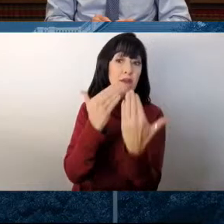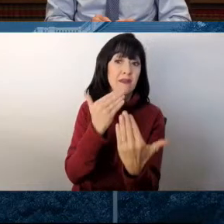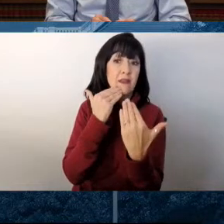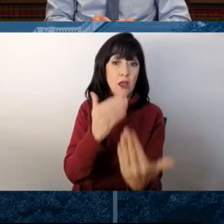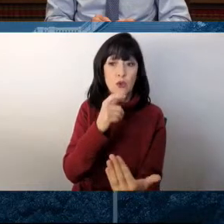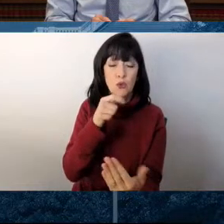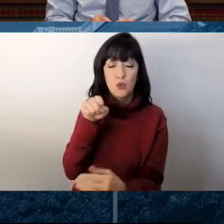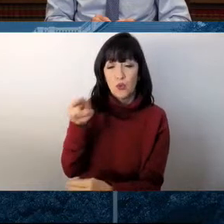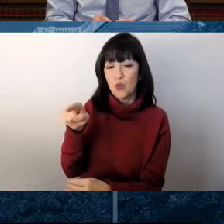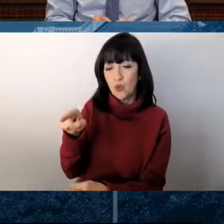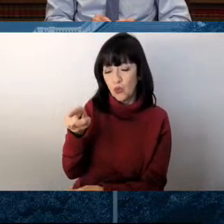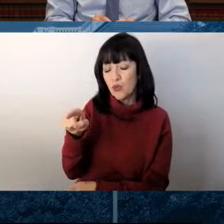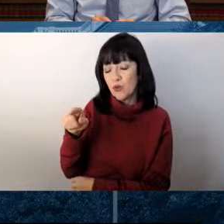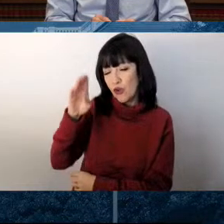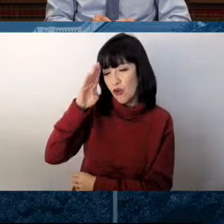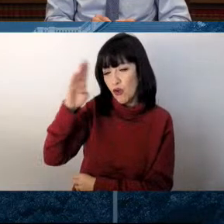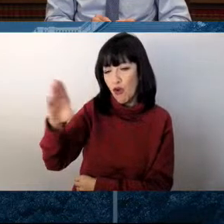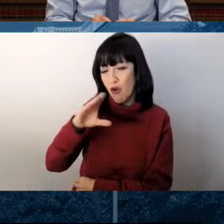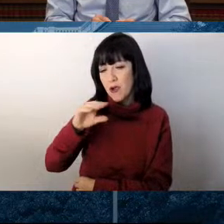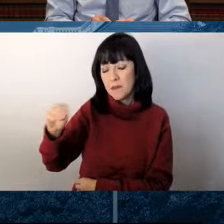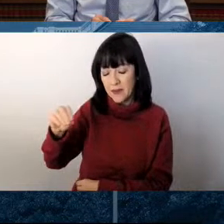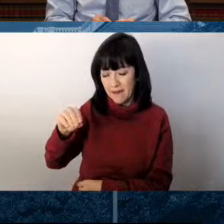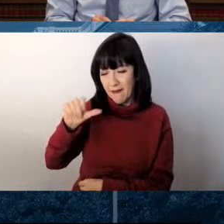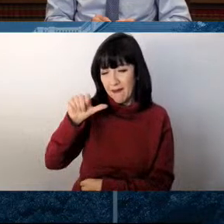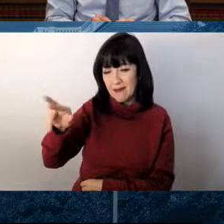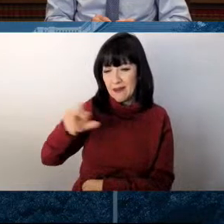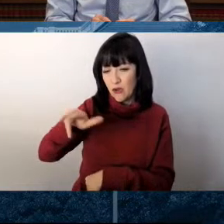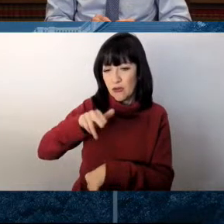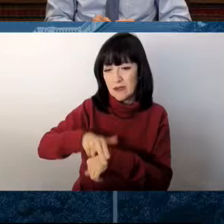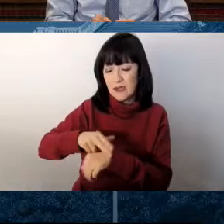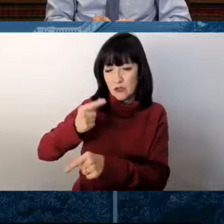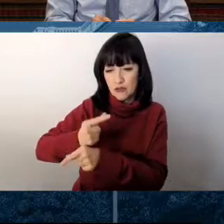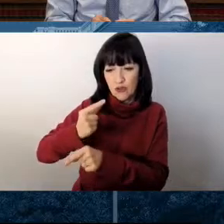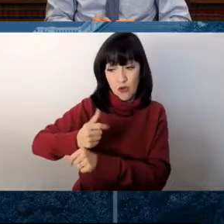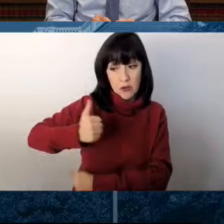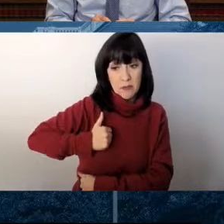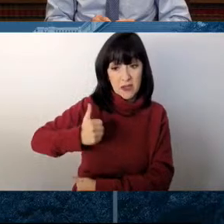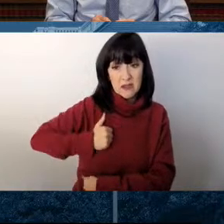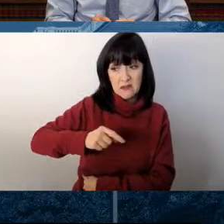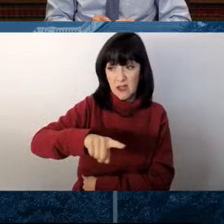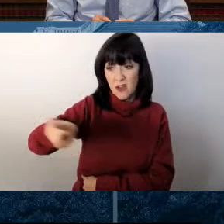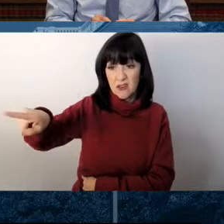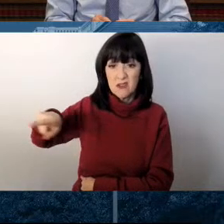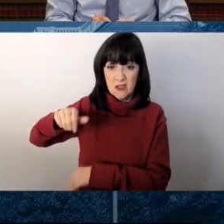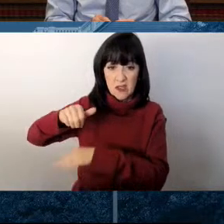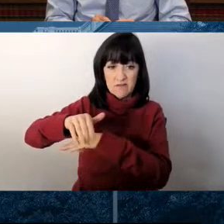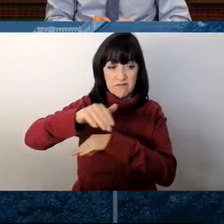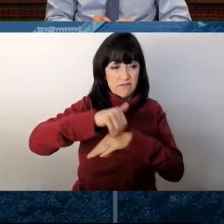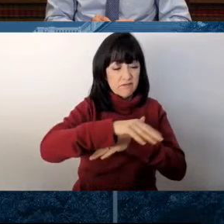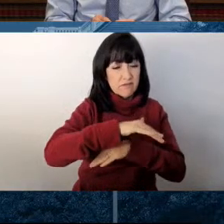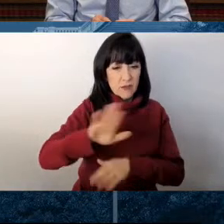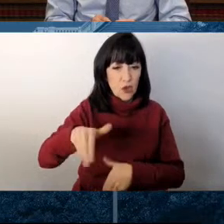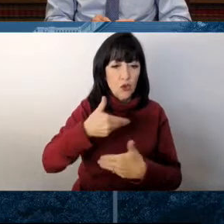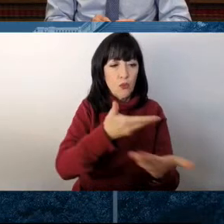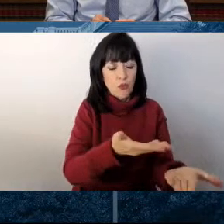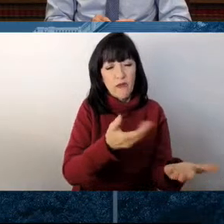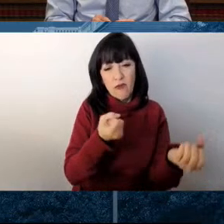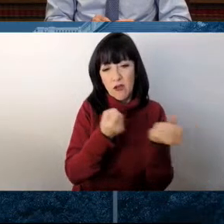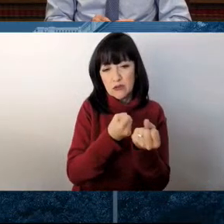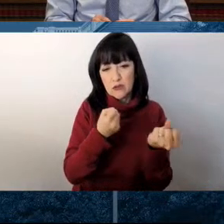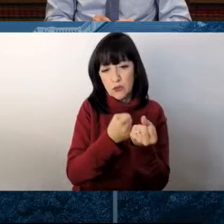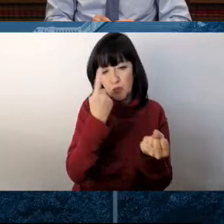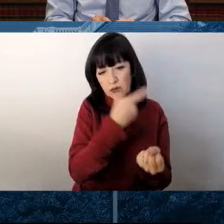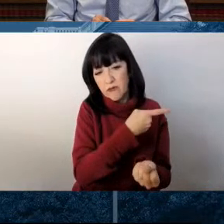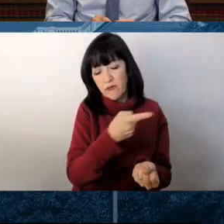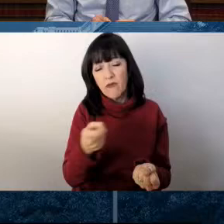deployment of their men and women to our hospitals and the support that they're providing for those frontline healthcare workers.